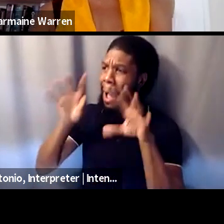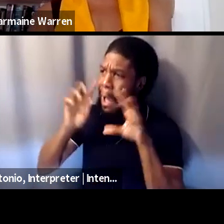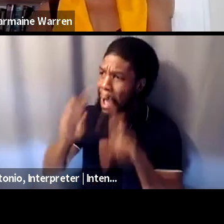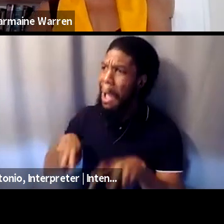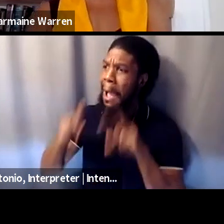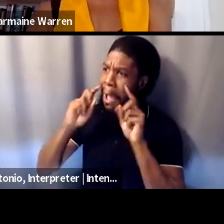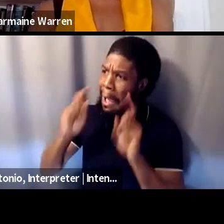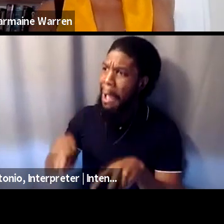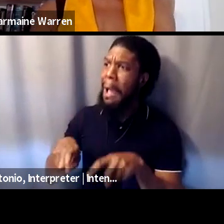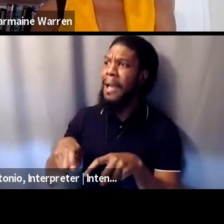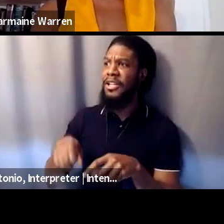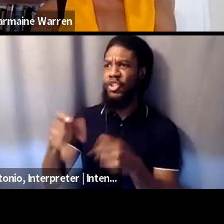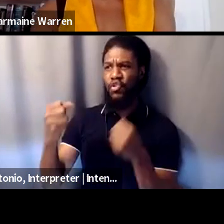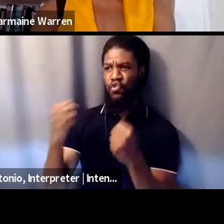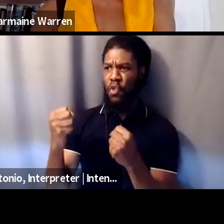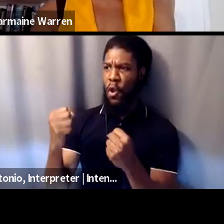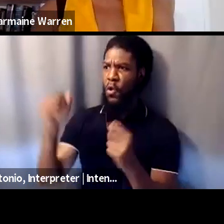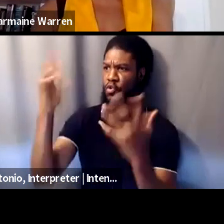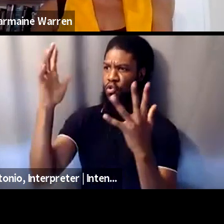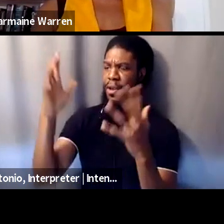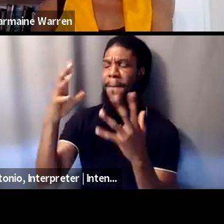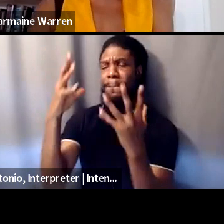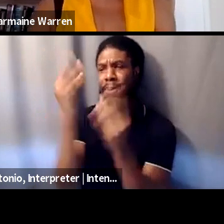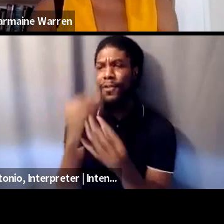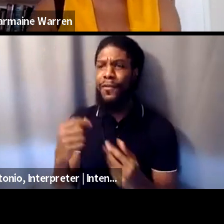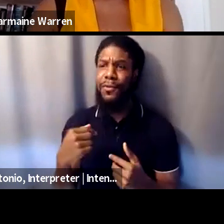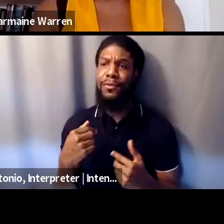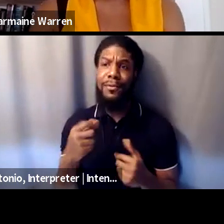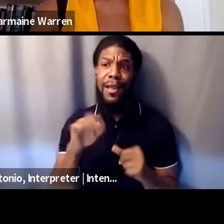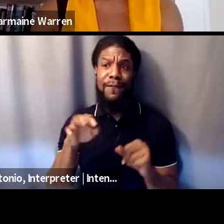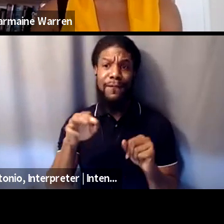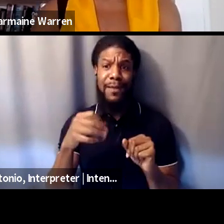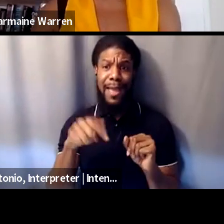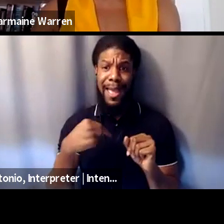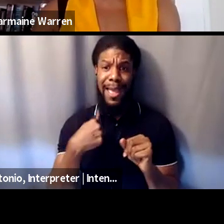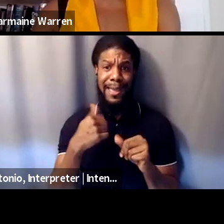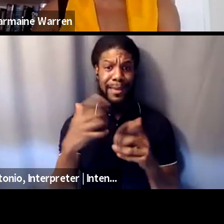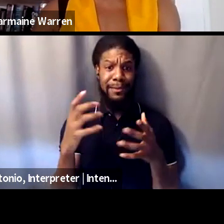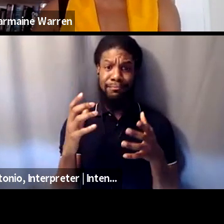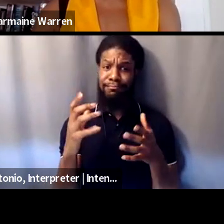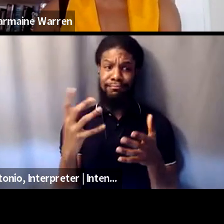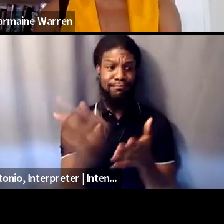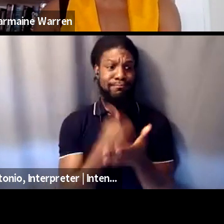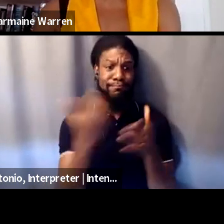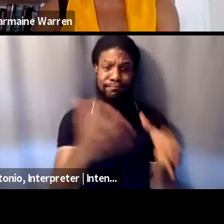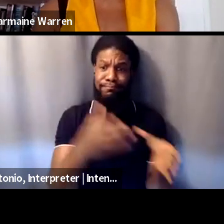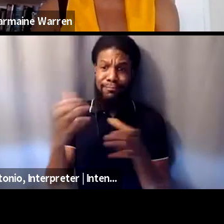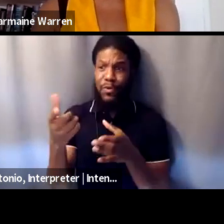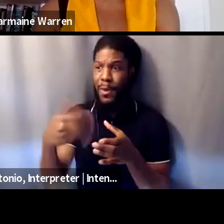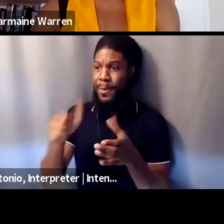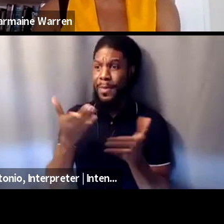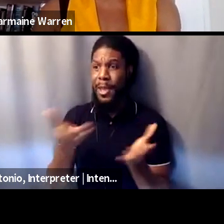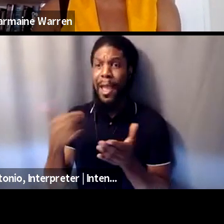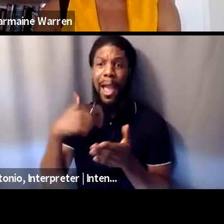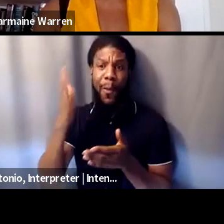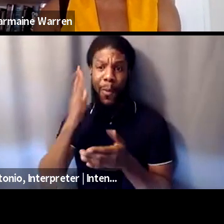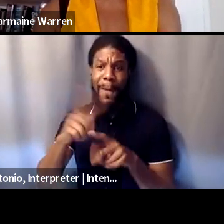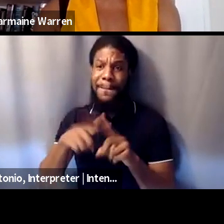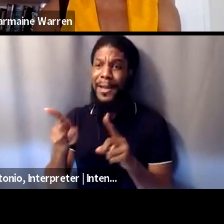like it's beautiful. I would love to take you all there, but there's no internet access. So